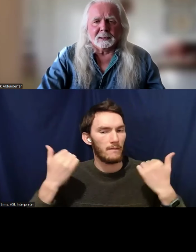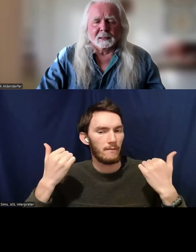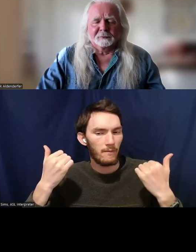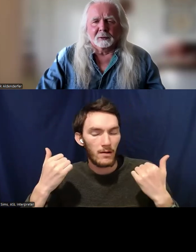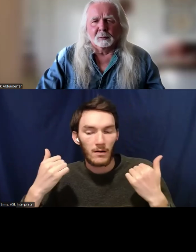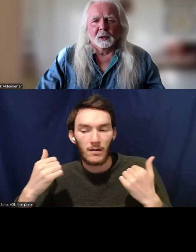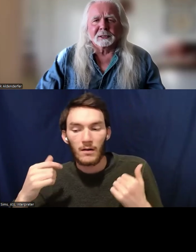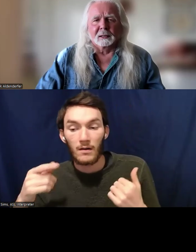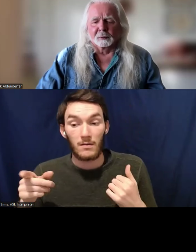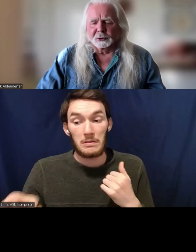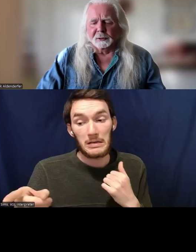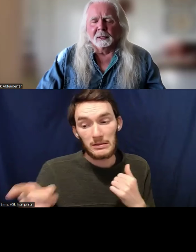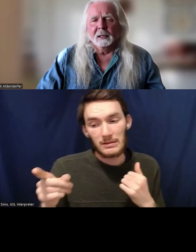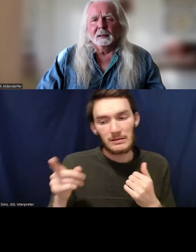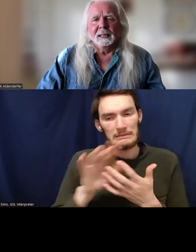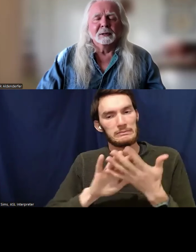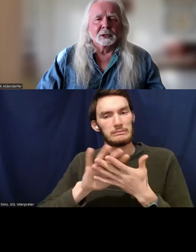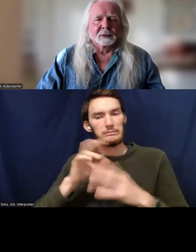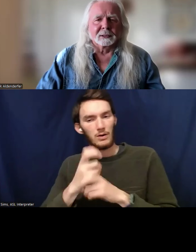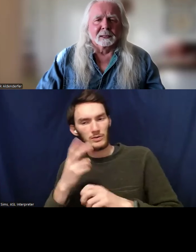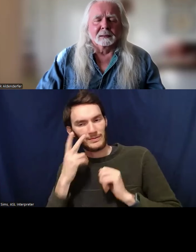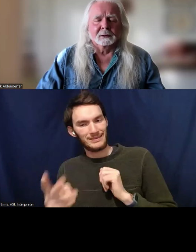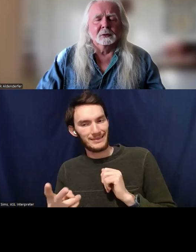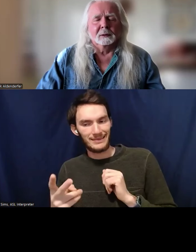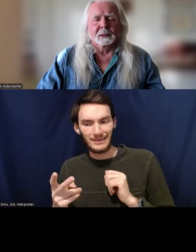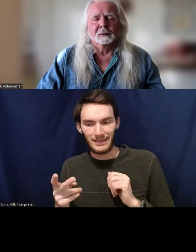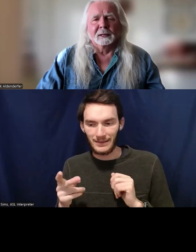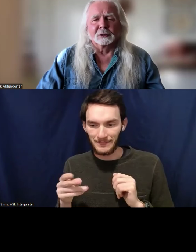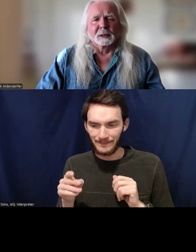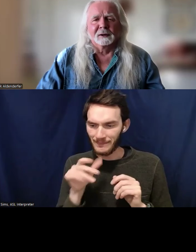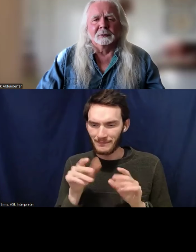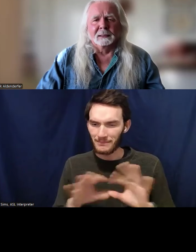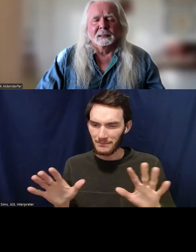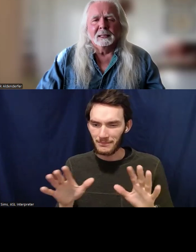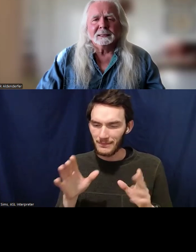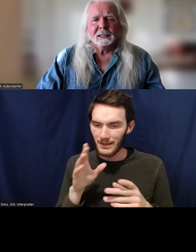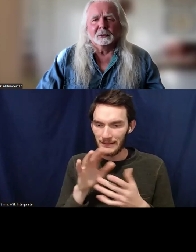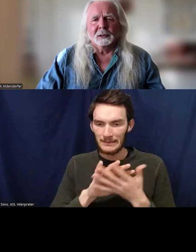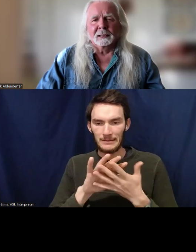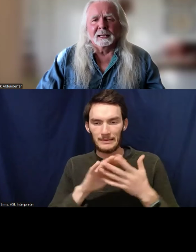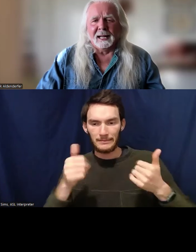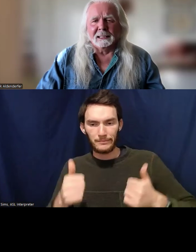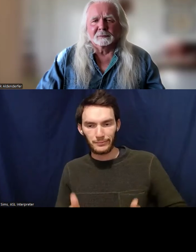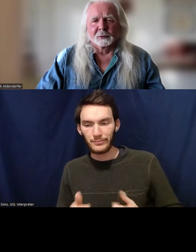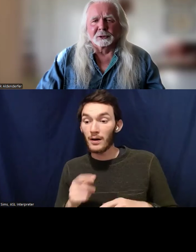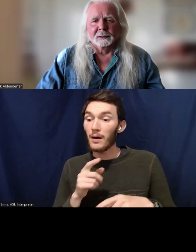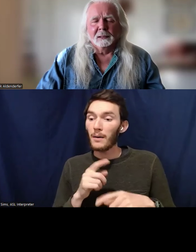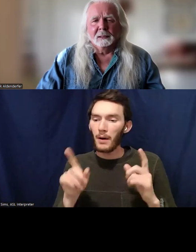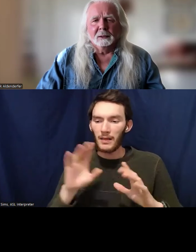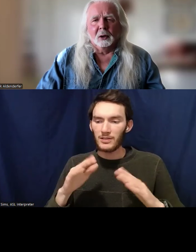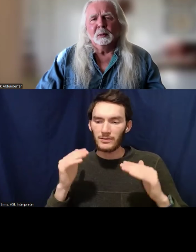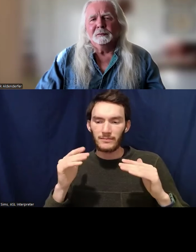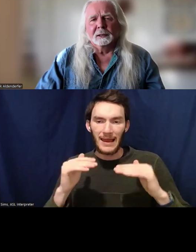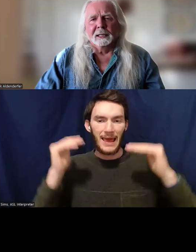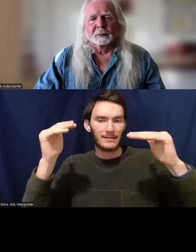this is a fairly washed out image of the site, the coffin as we found it. Let's take a look at an enhanced version.